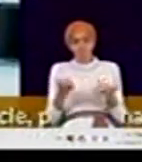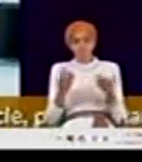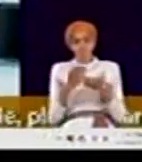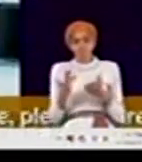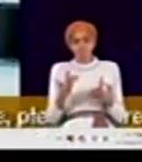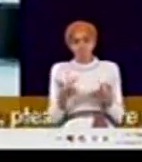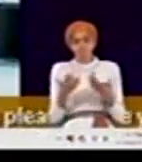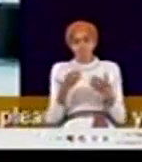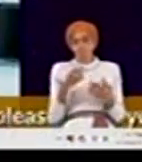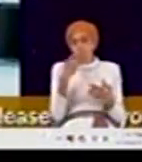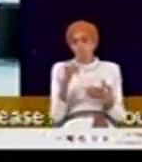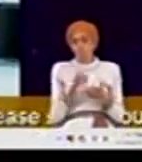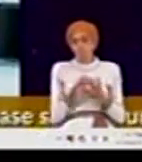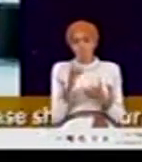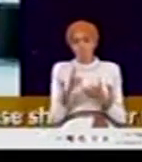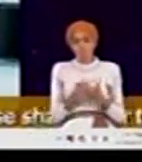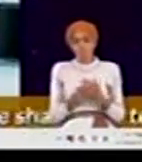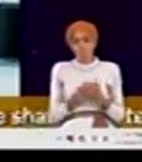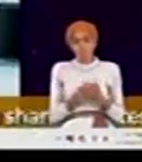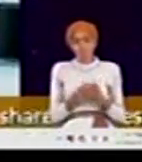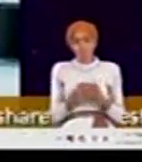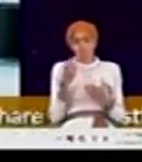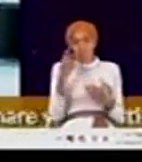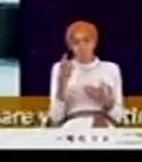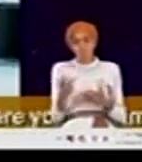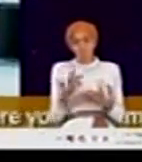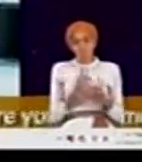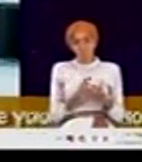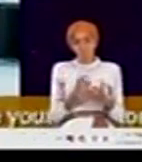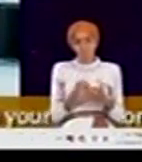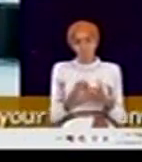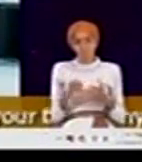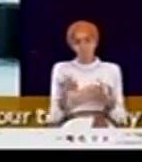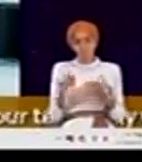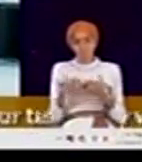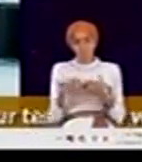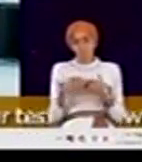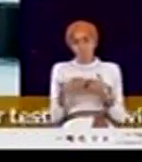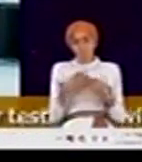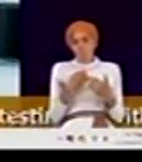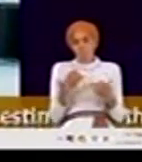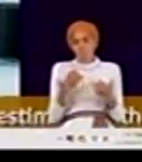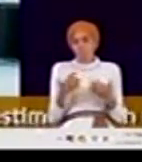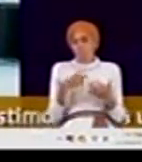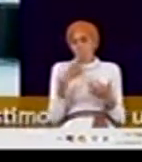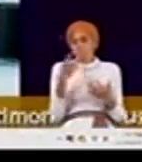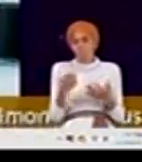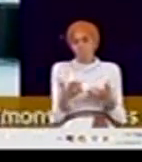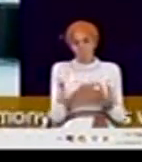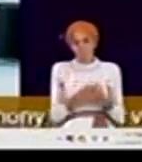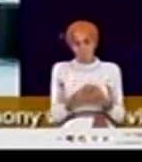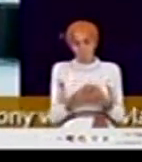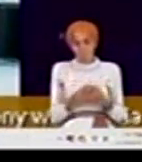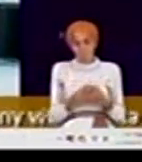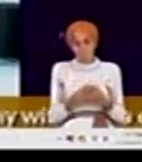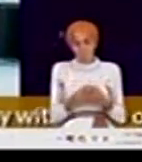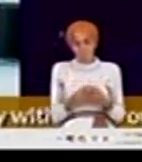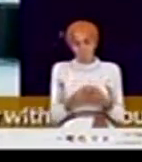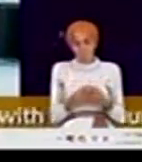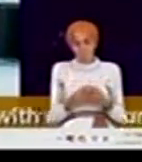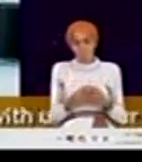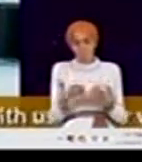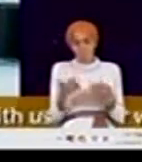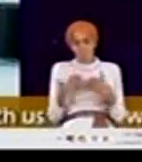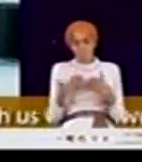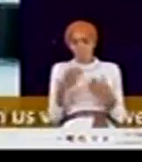what you have you get KY problem I say k say yes I even though I have problem my